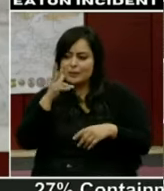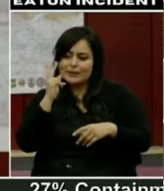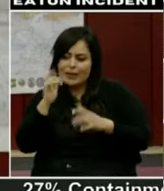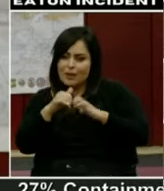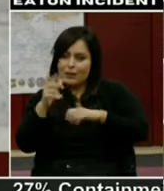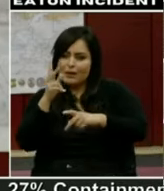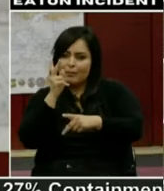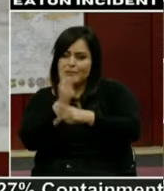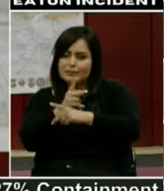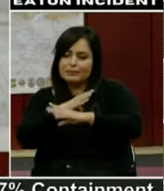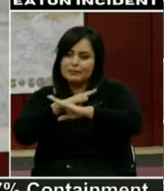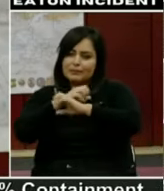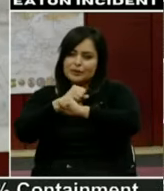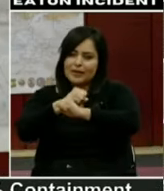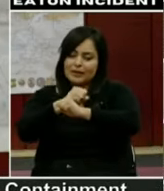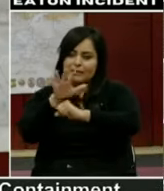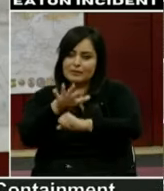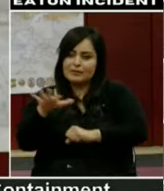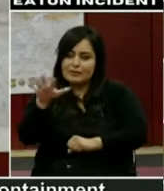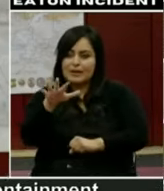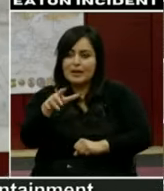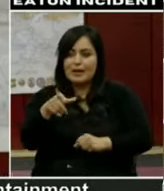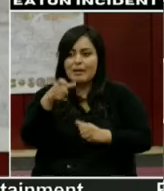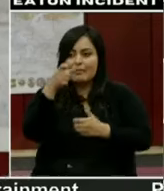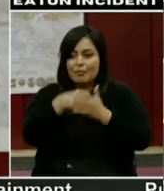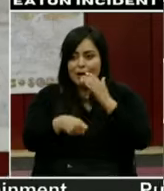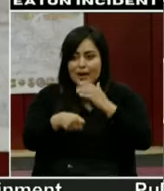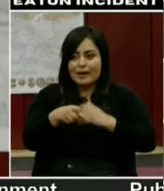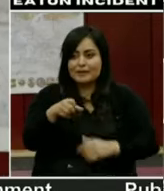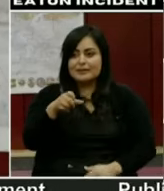those that are going to be priced out